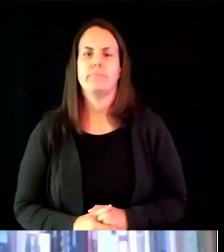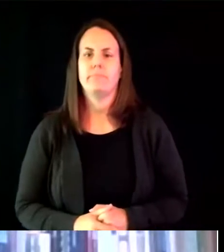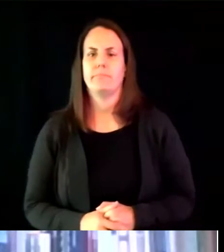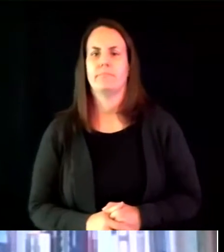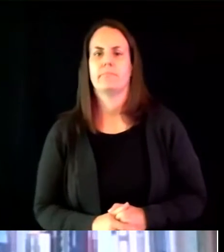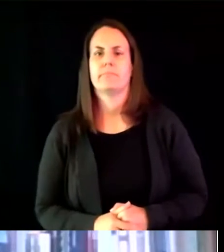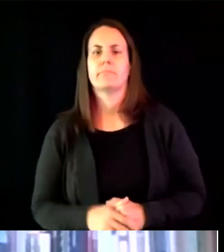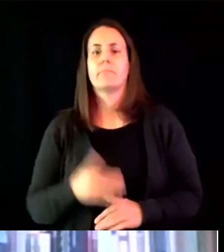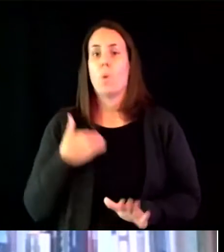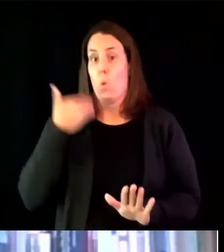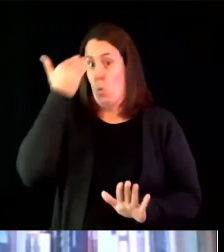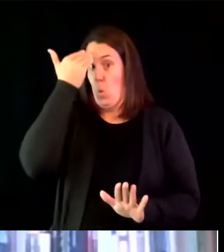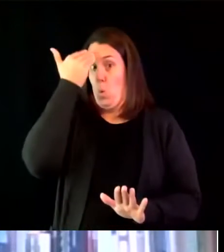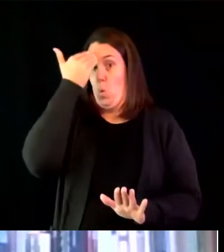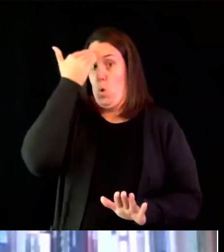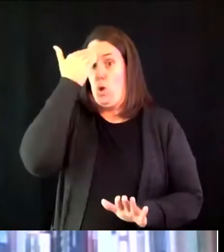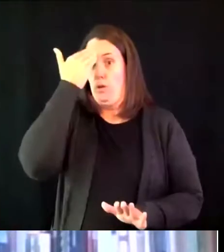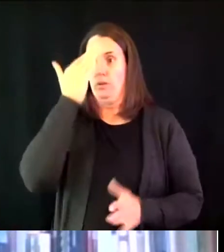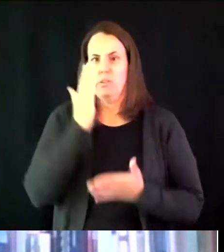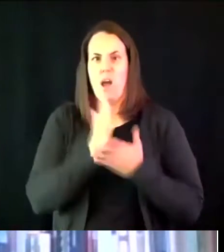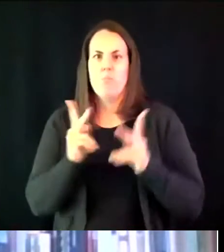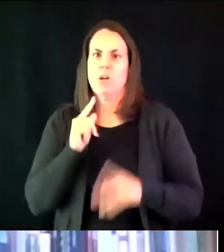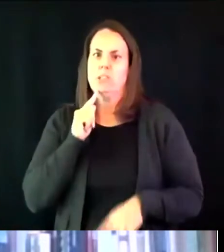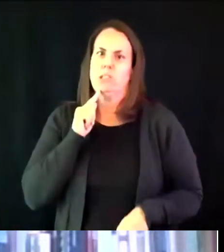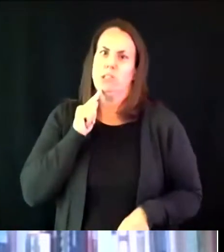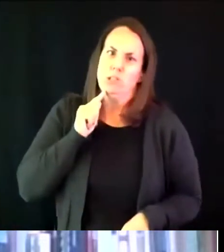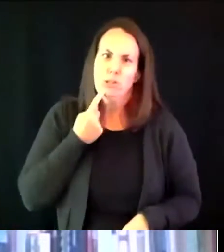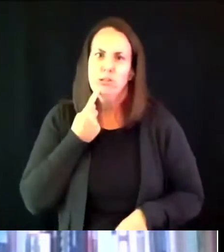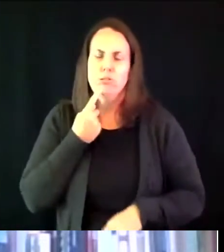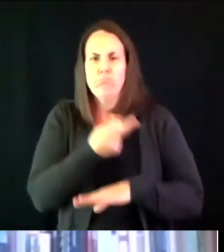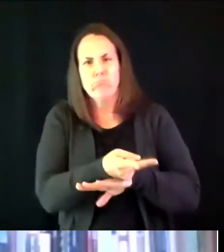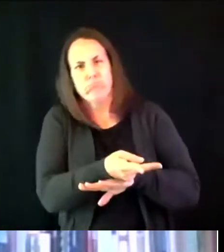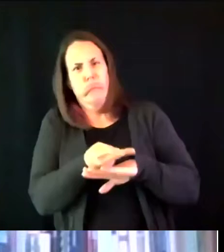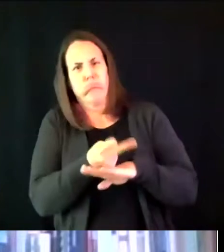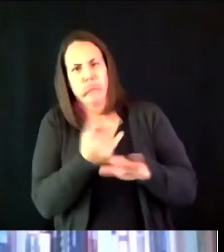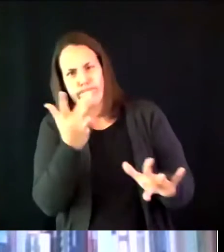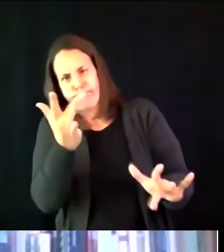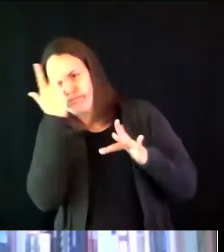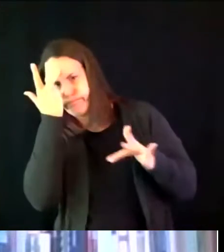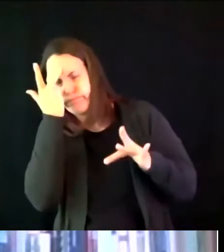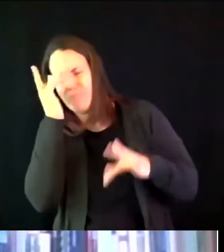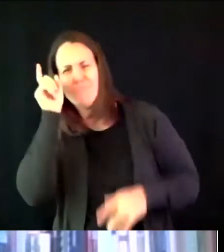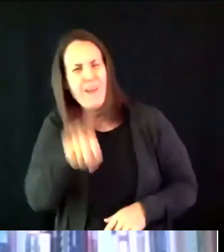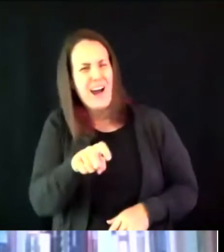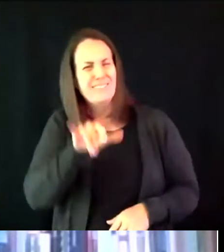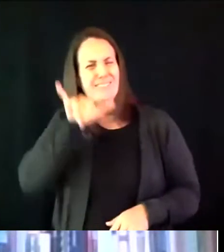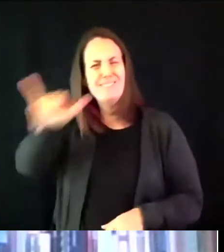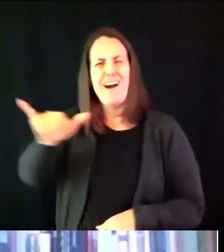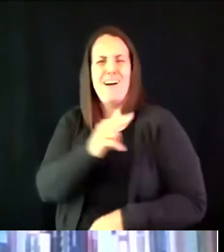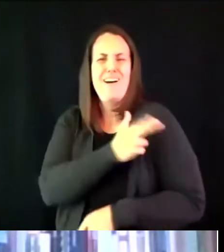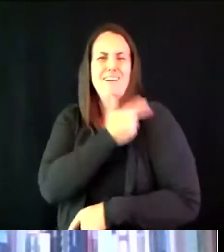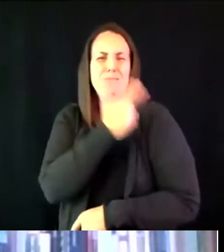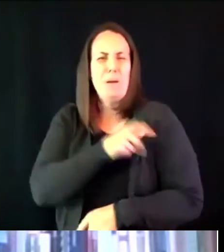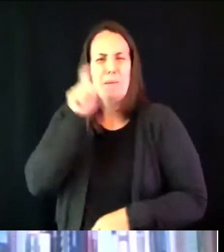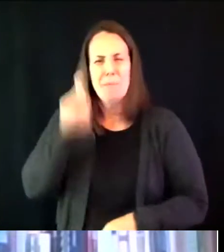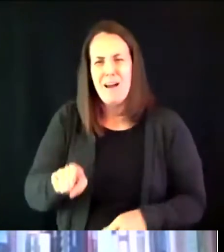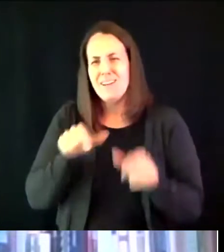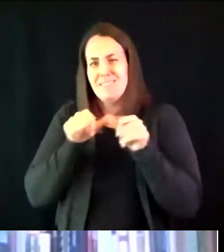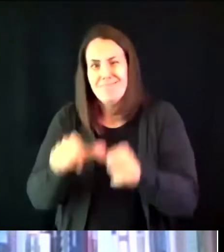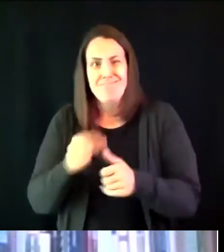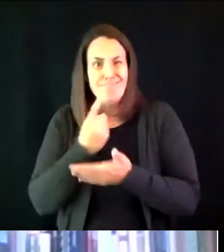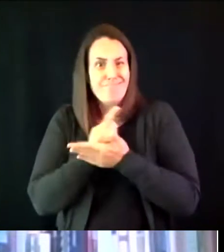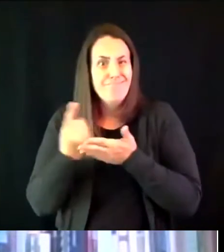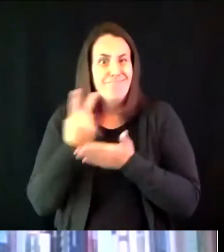more ill, require hospitalization, and unfortunately, as we've also seen, for over